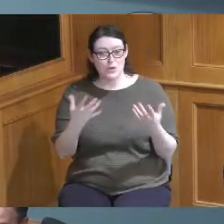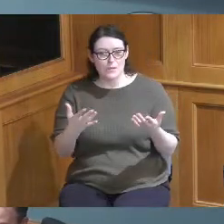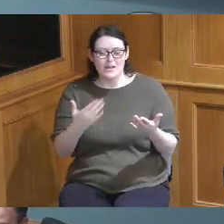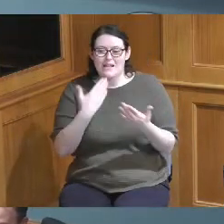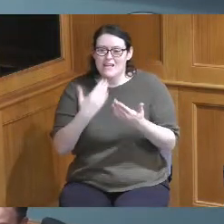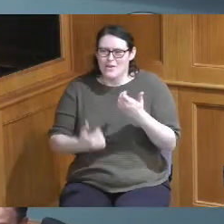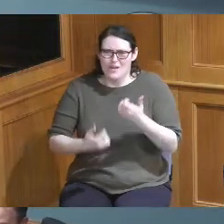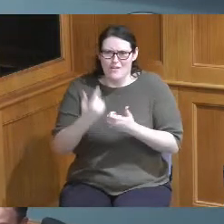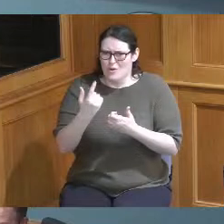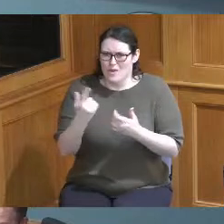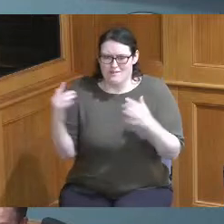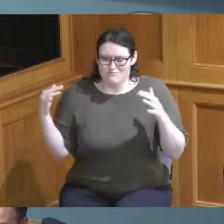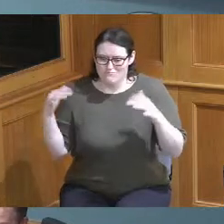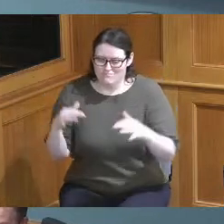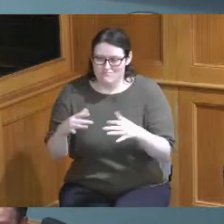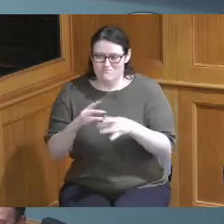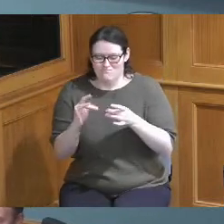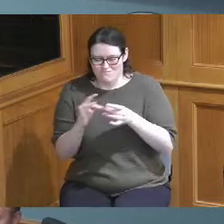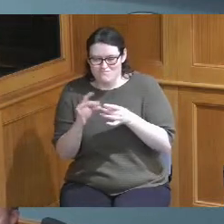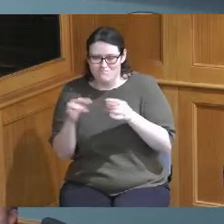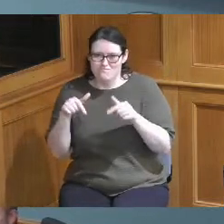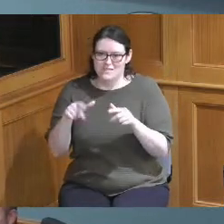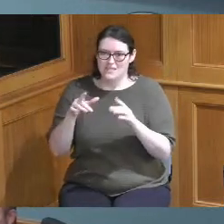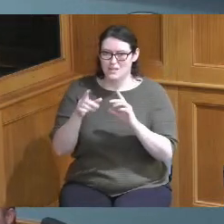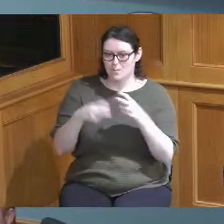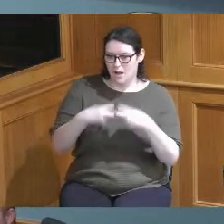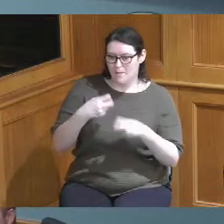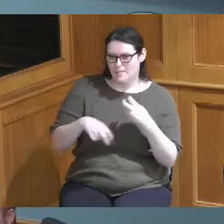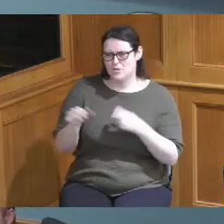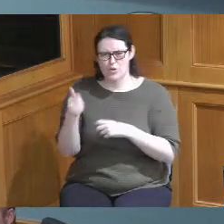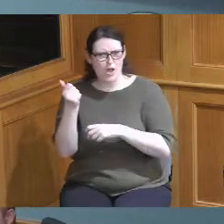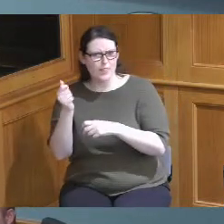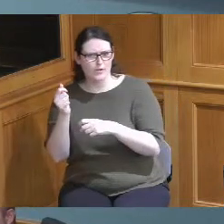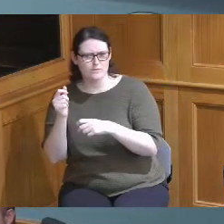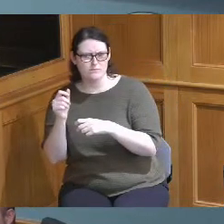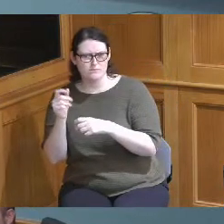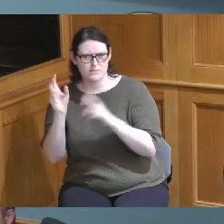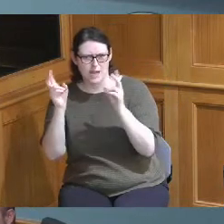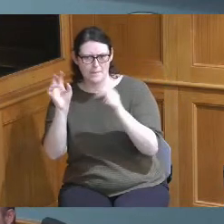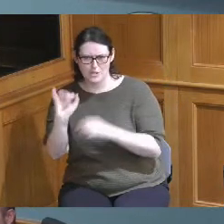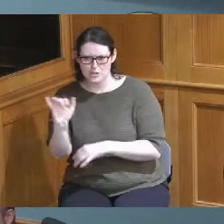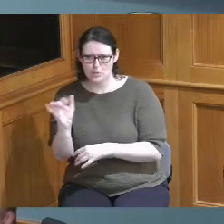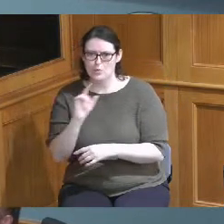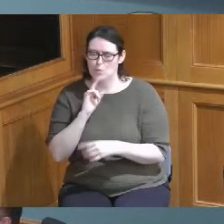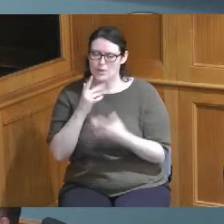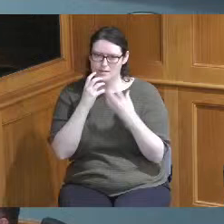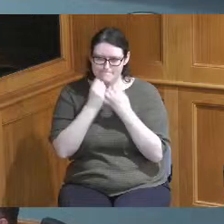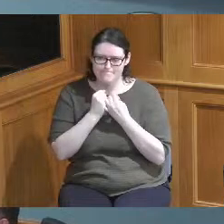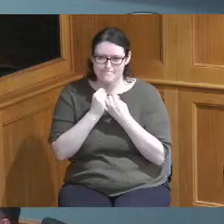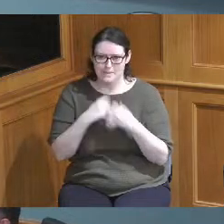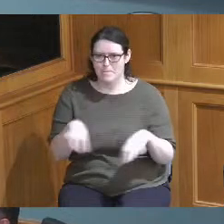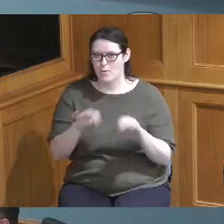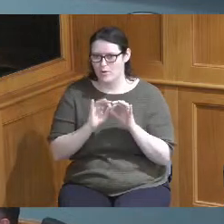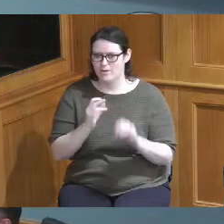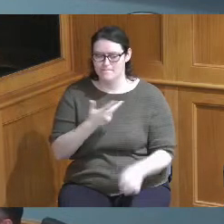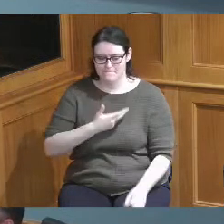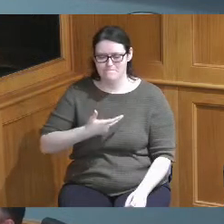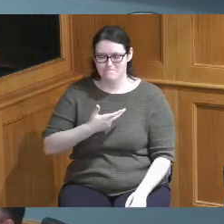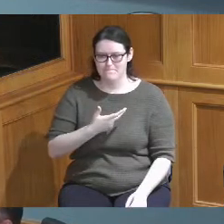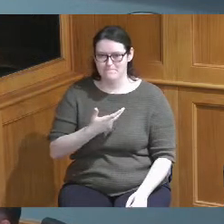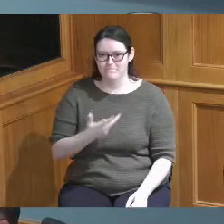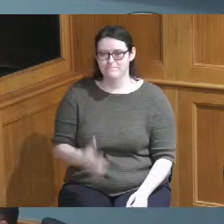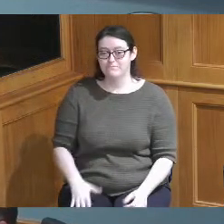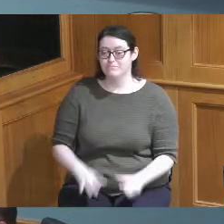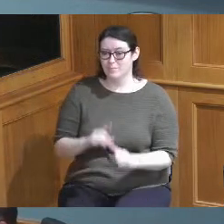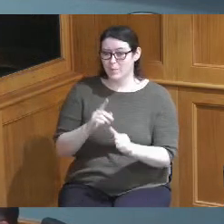for everyone who came and spoke on this issue and also the other issues that are really vitally important to our board. First